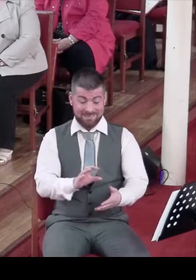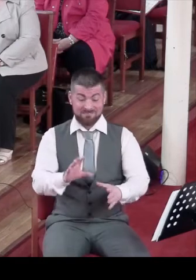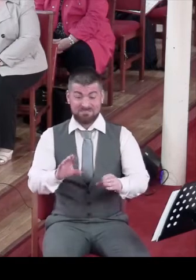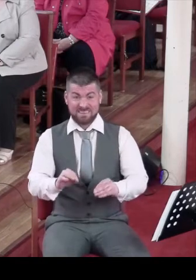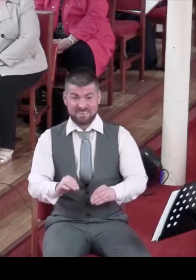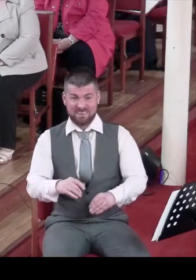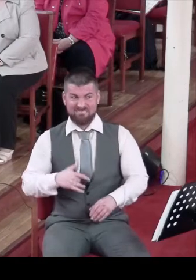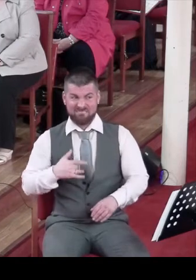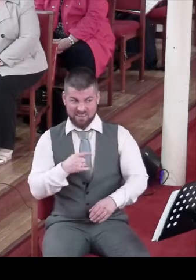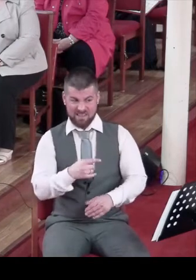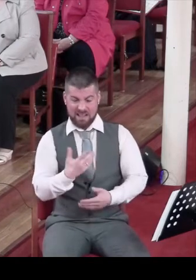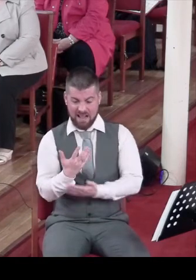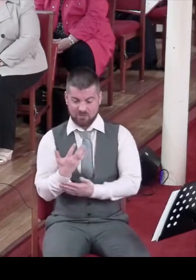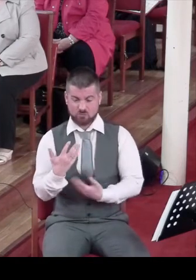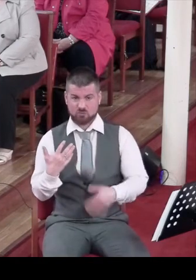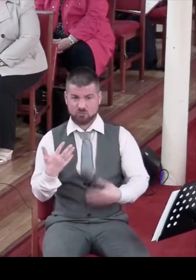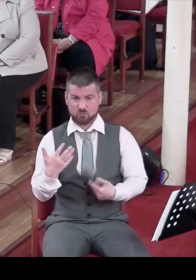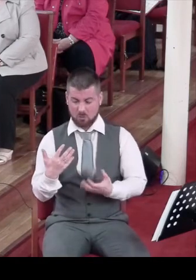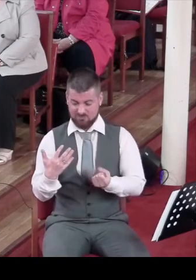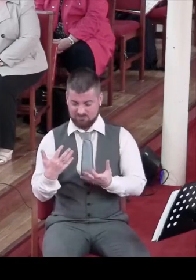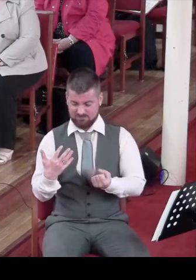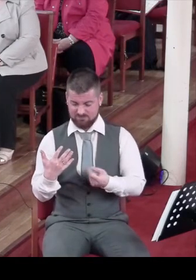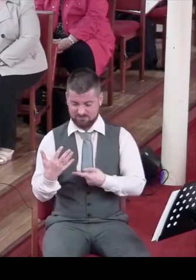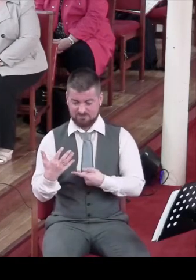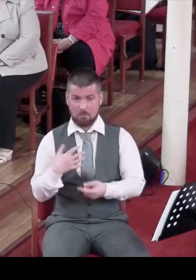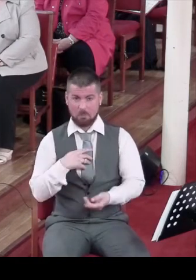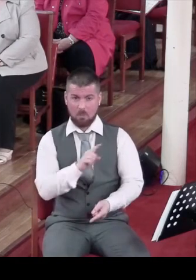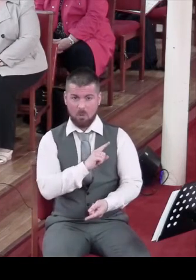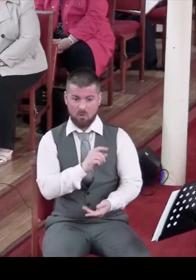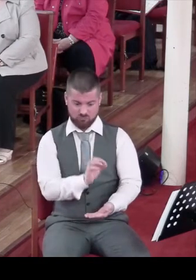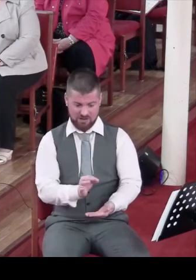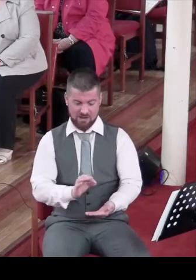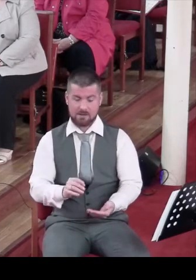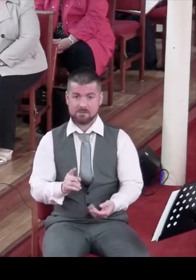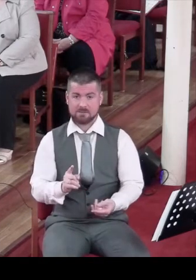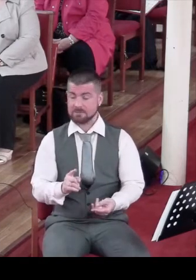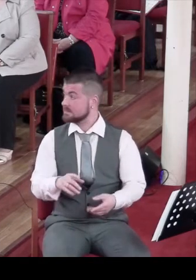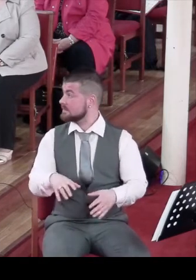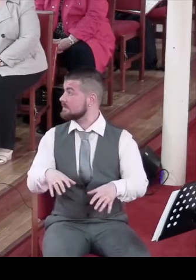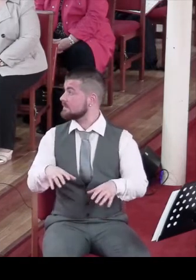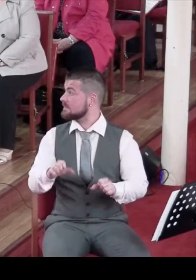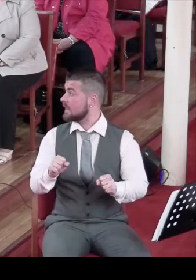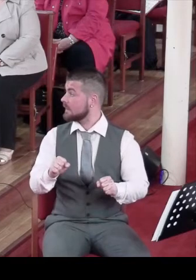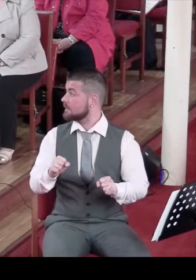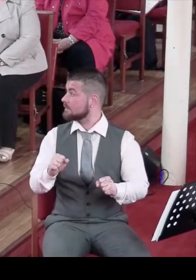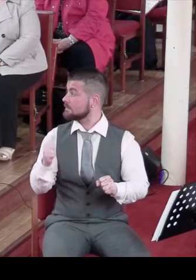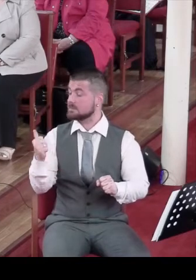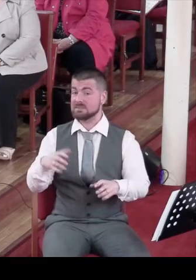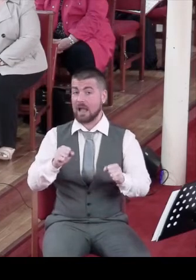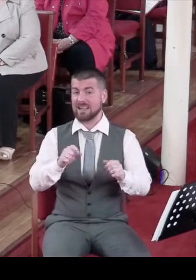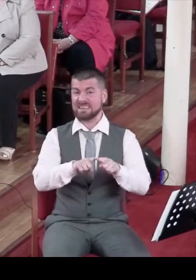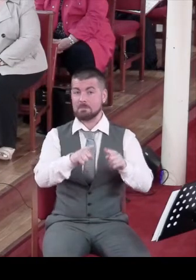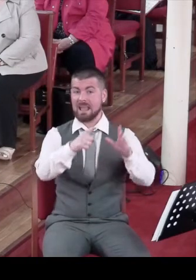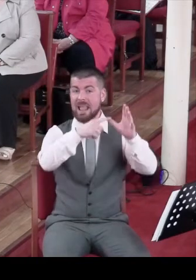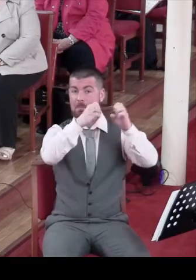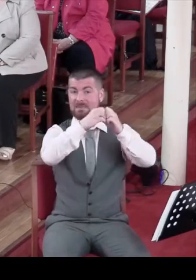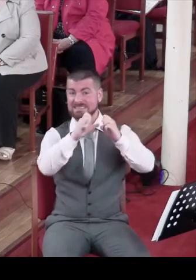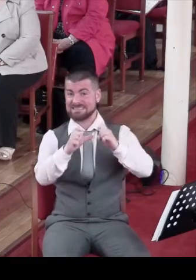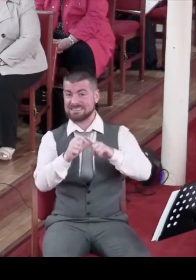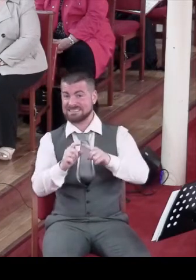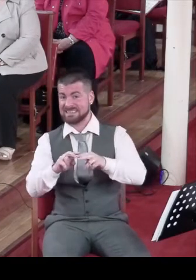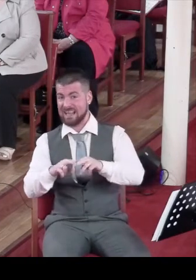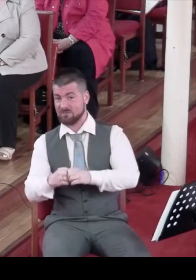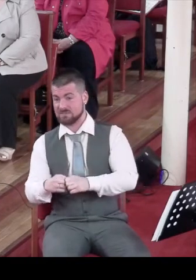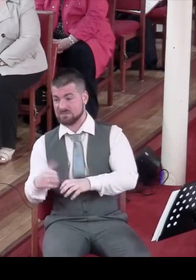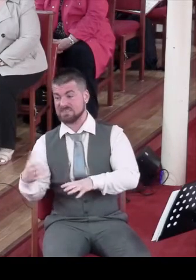day. By Susan Brown, the Right Reverend Susan Brown. So we'll start with, I'm doing this alphabetically, by the way, do you notice, so